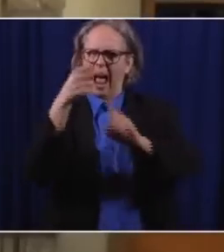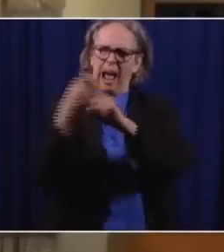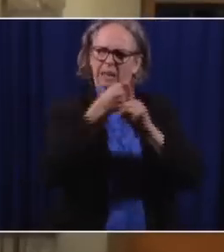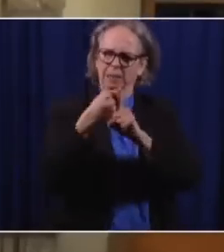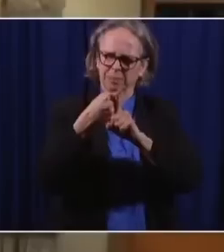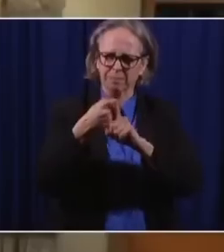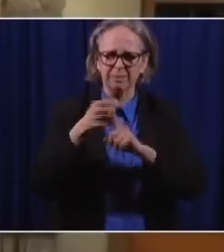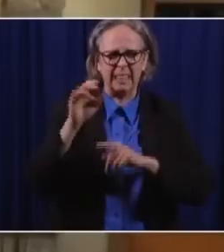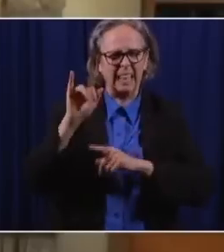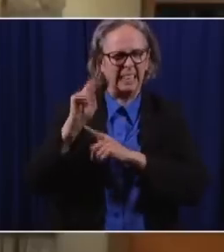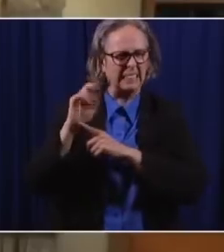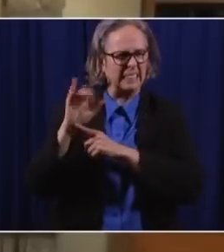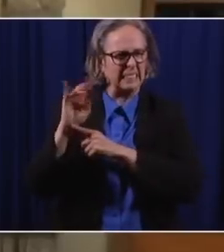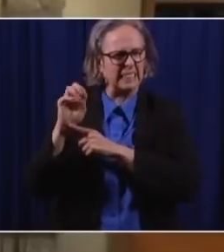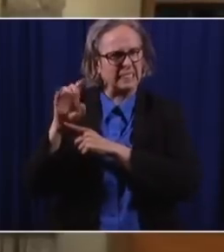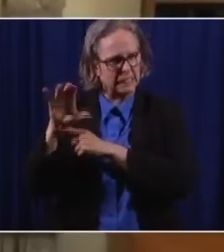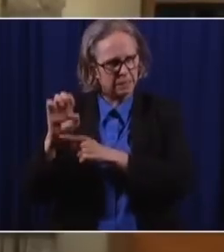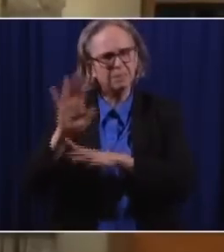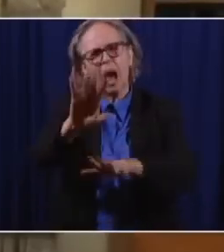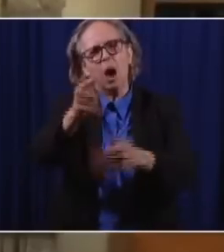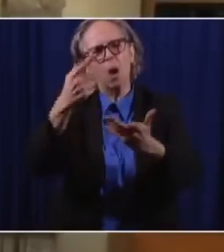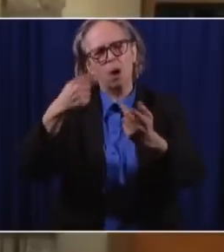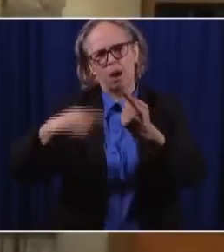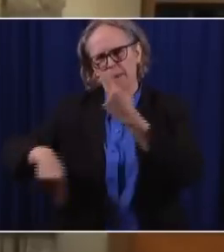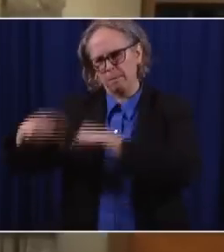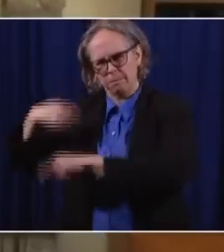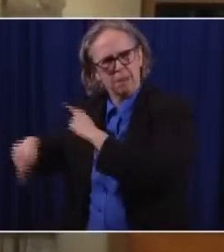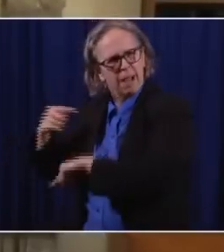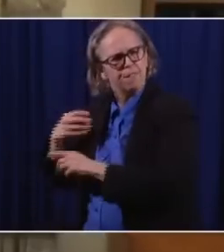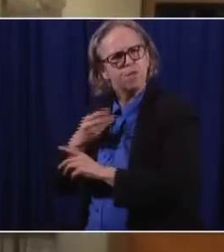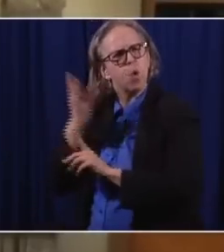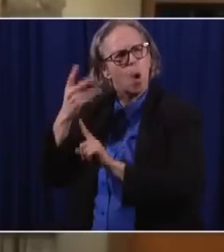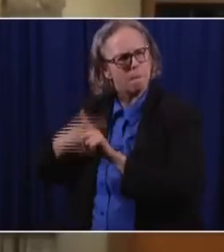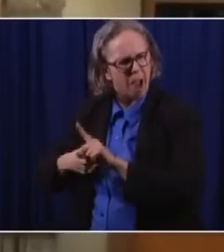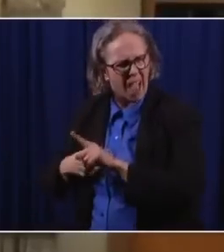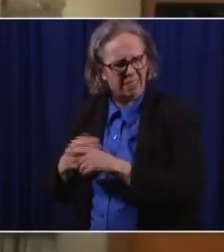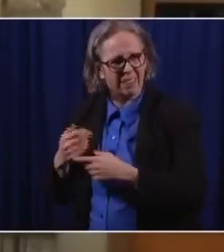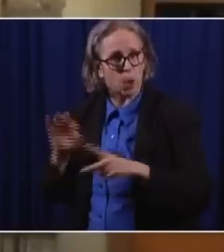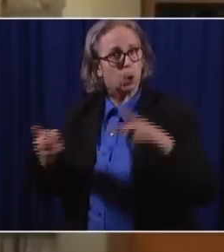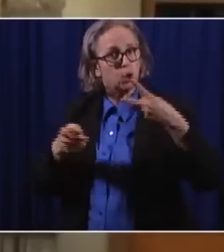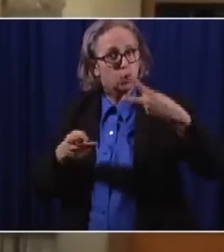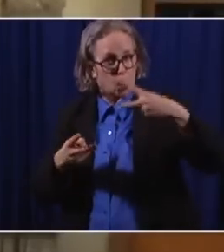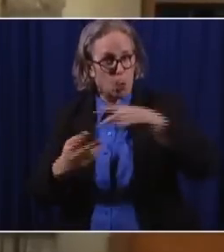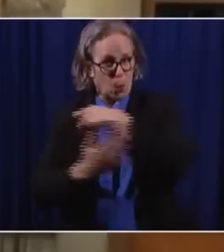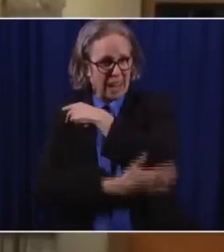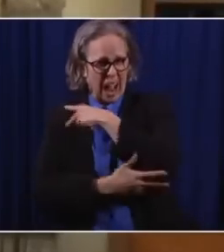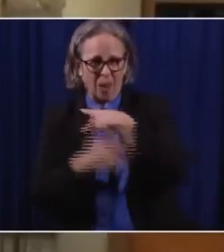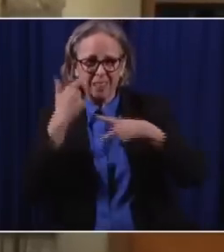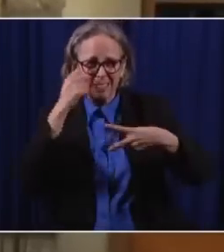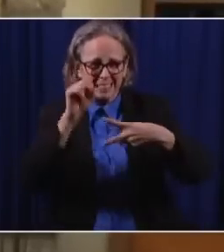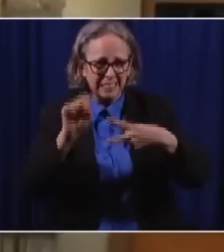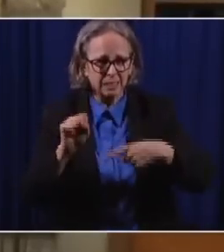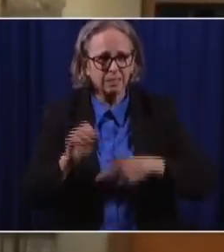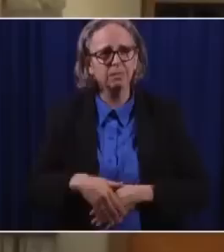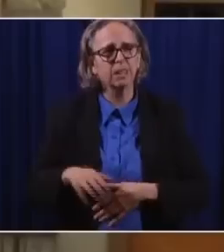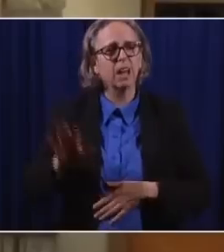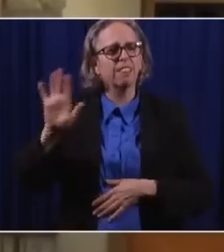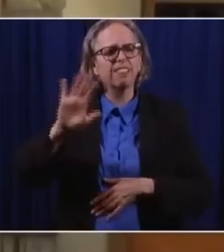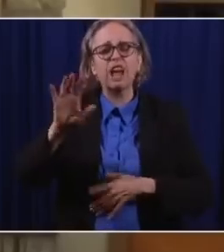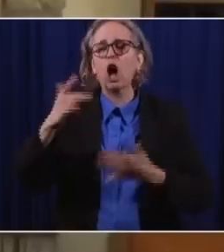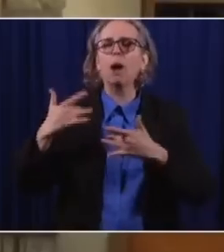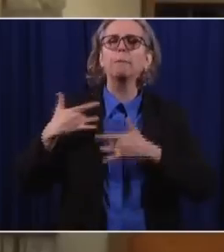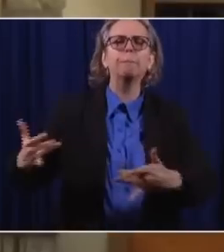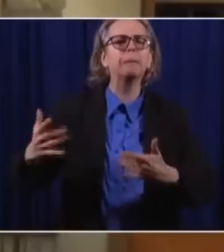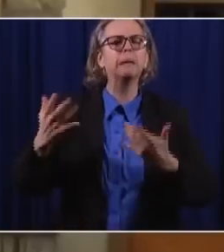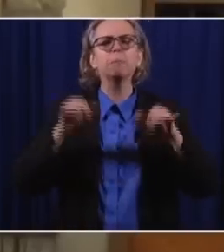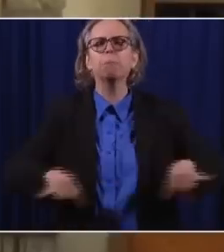that trends in these counties are similar, unfortunately, to the rest of the state. Situation is getting worse, and they cannot